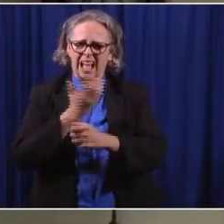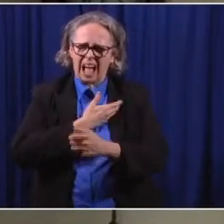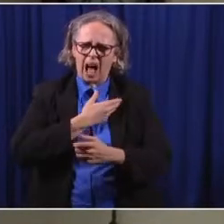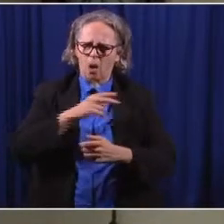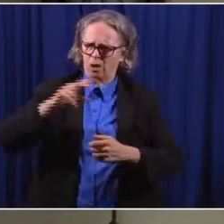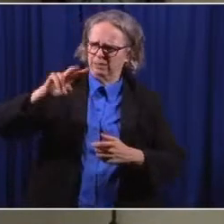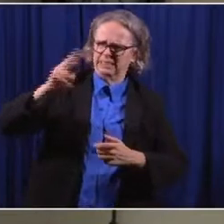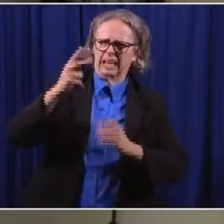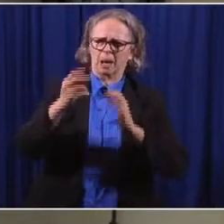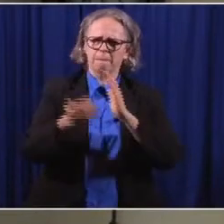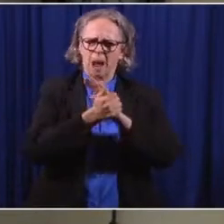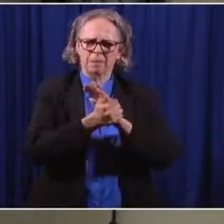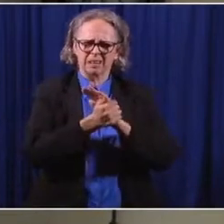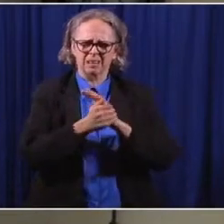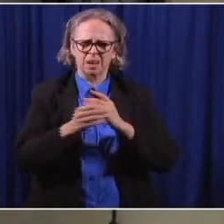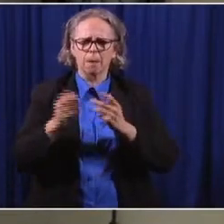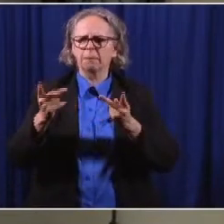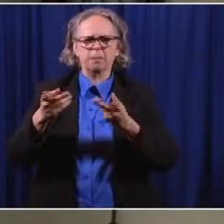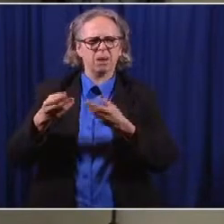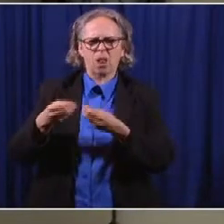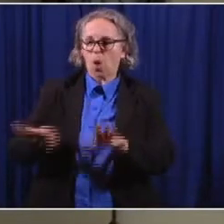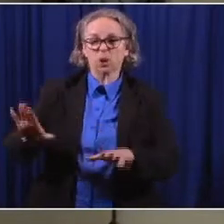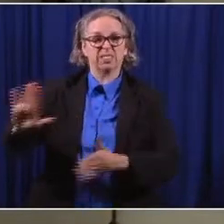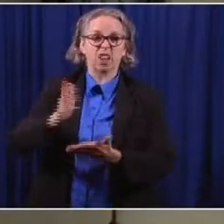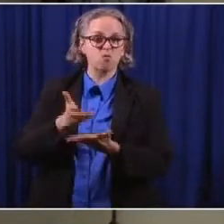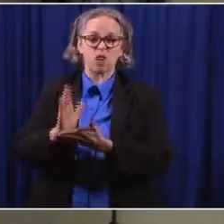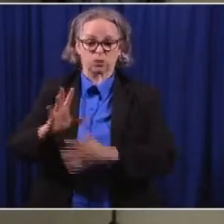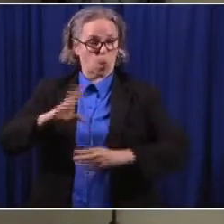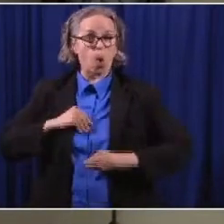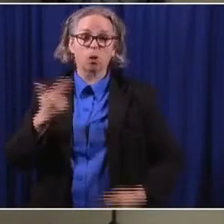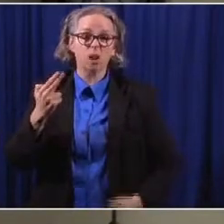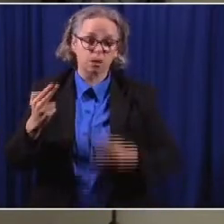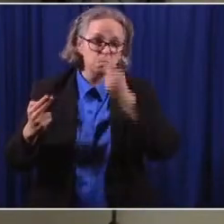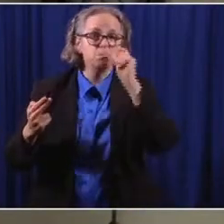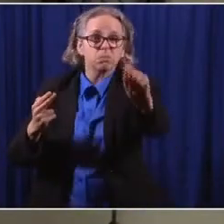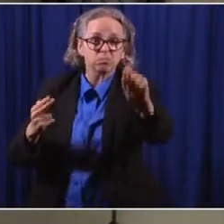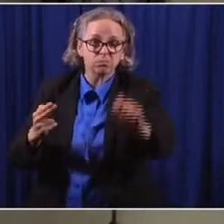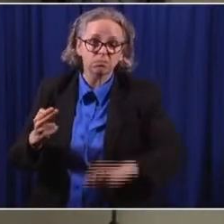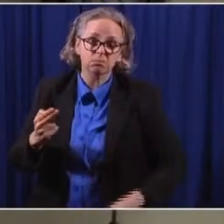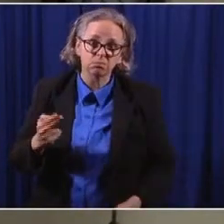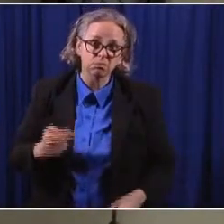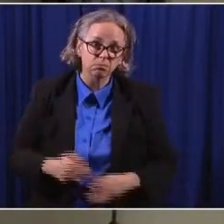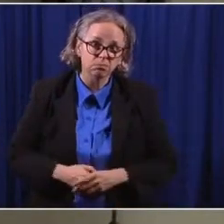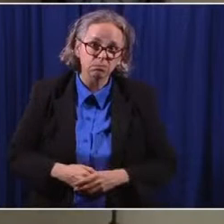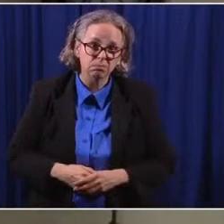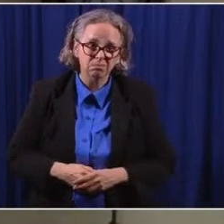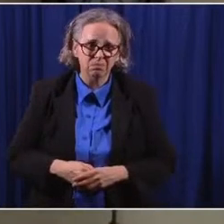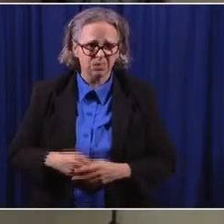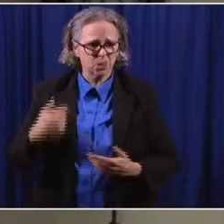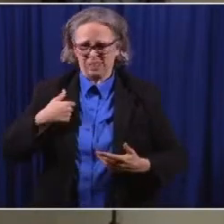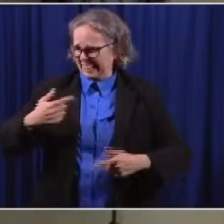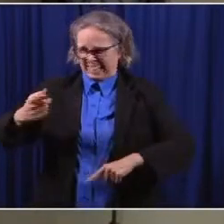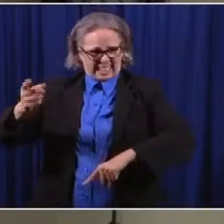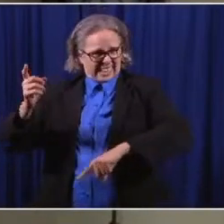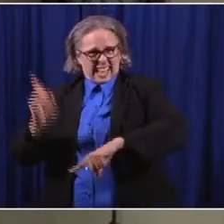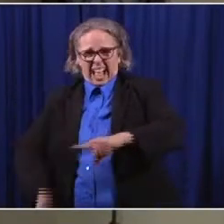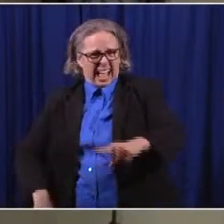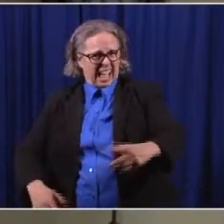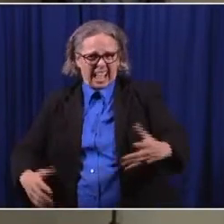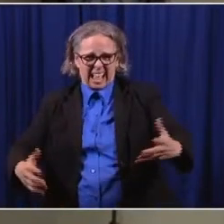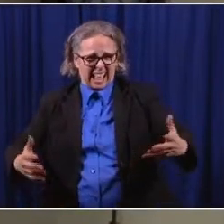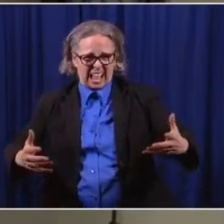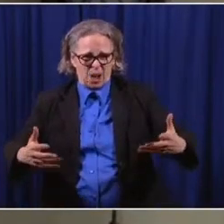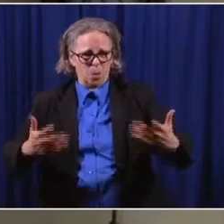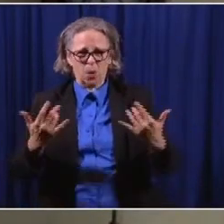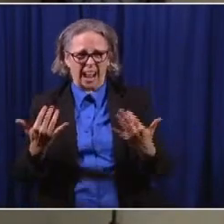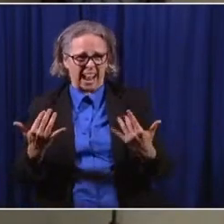anyway. So again, we ask our friends in the legislature to take action. This is something we can do. And we've presented the